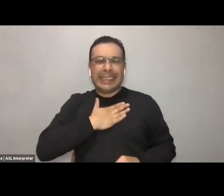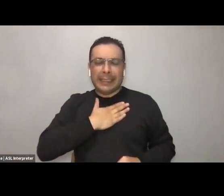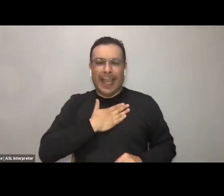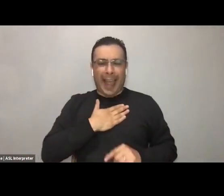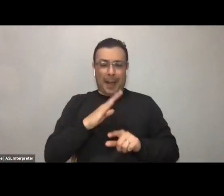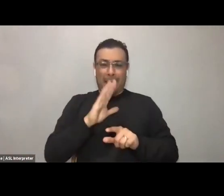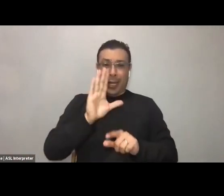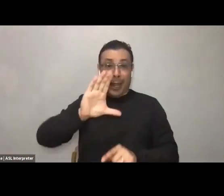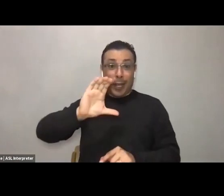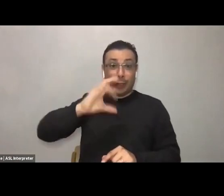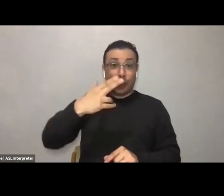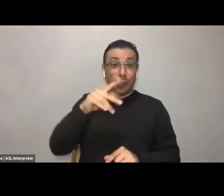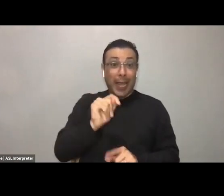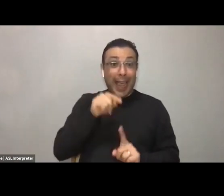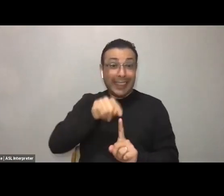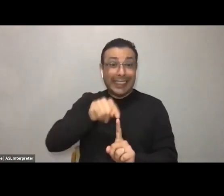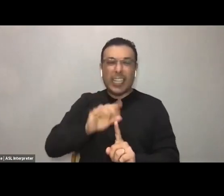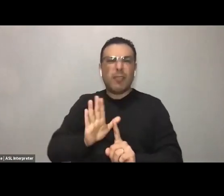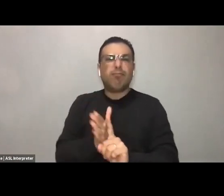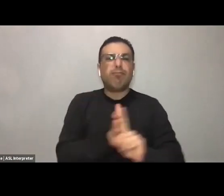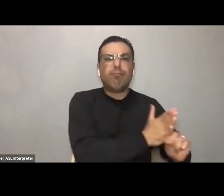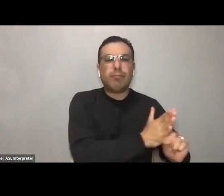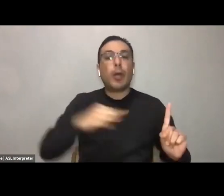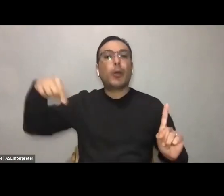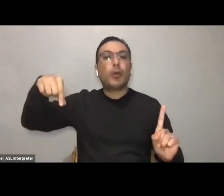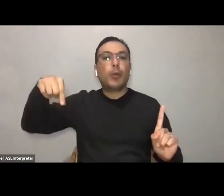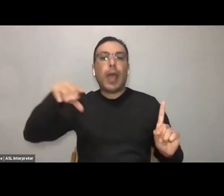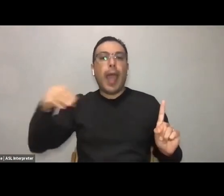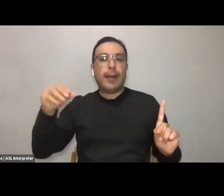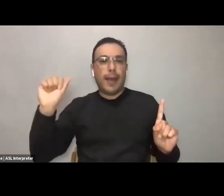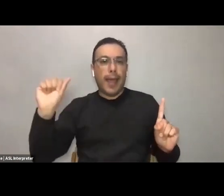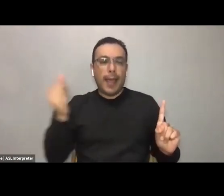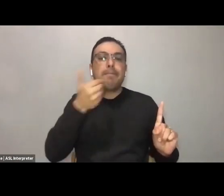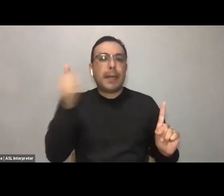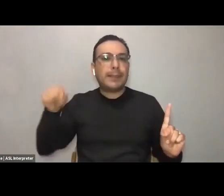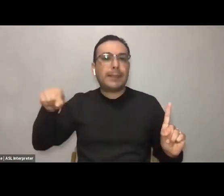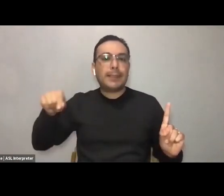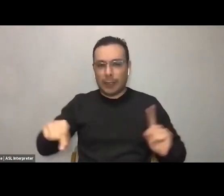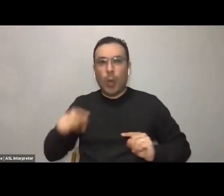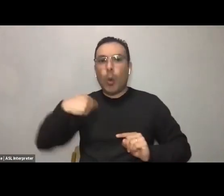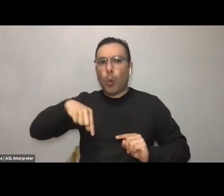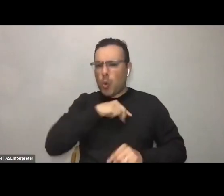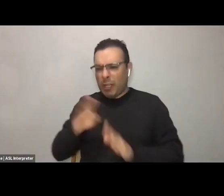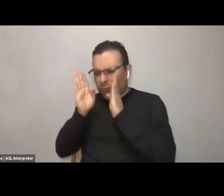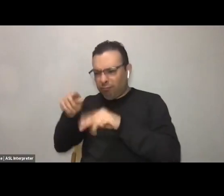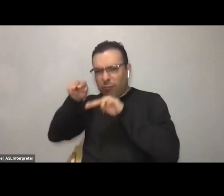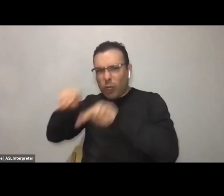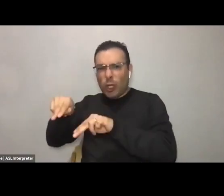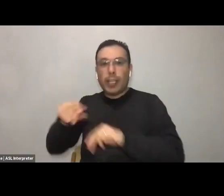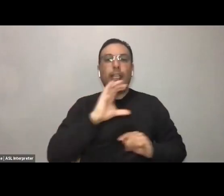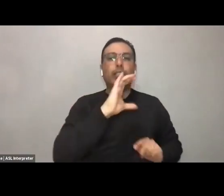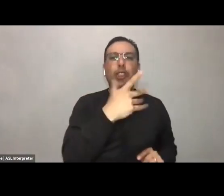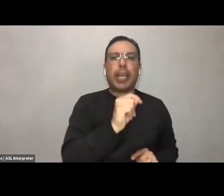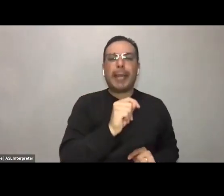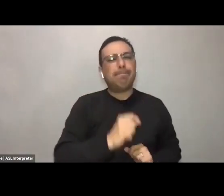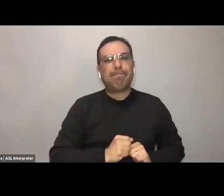use the Q&A so we don't miss anything. And we will do the best we can to answer as many as possible. For anyone calling on their phone today,